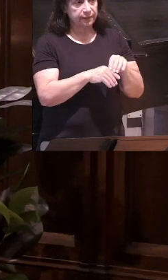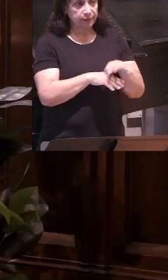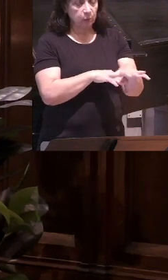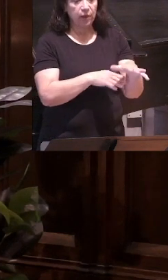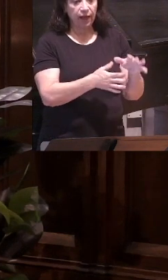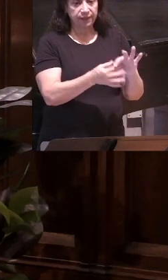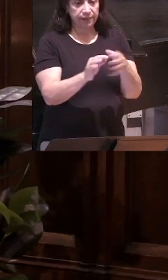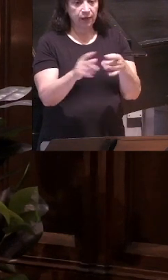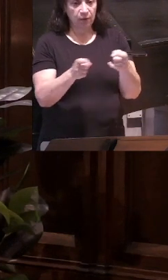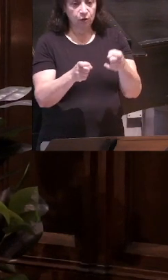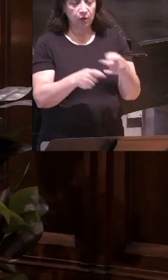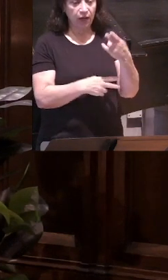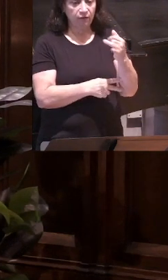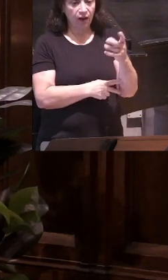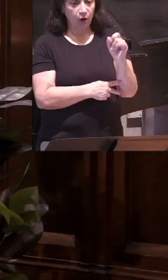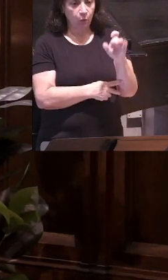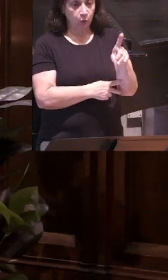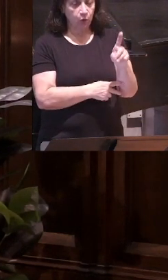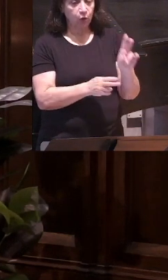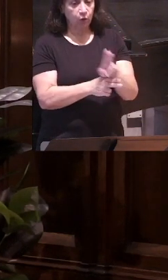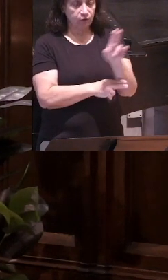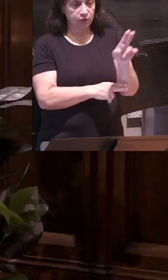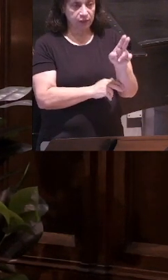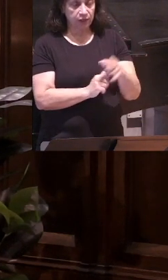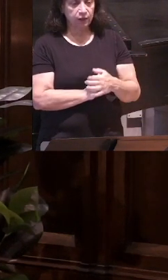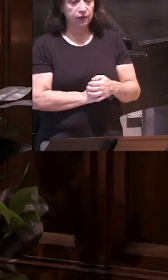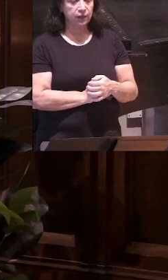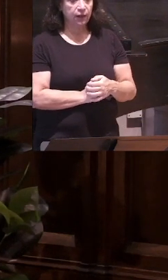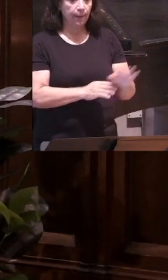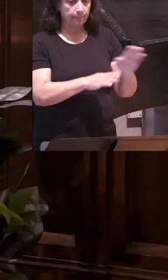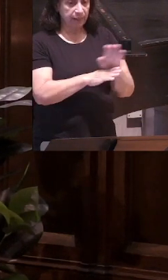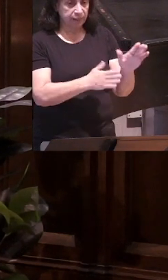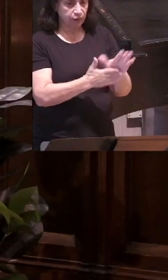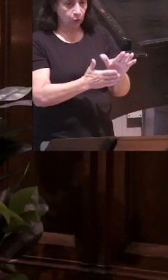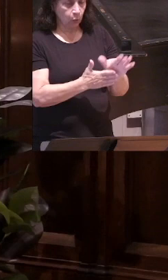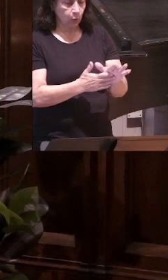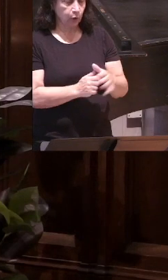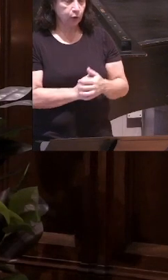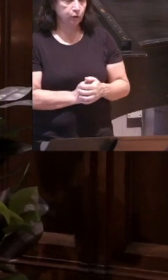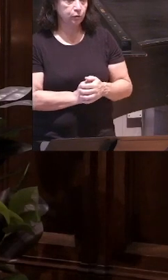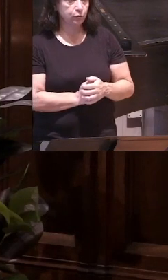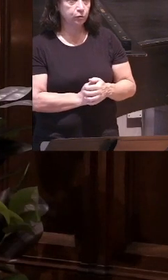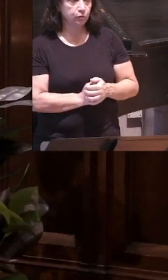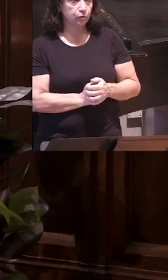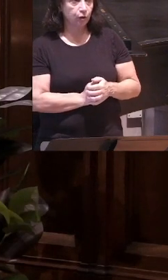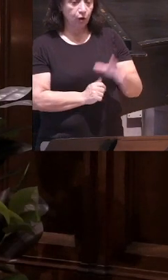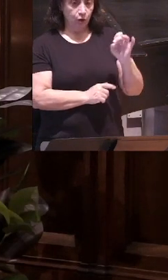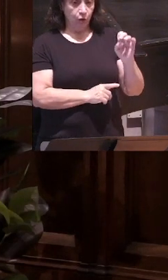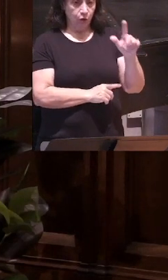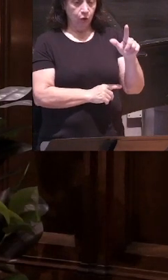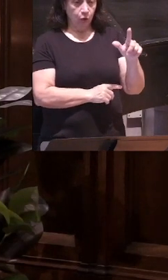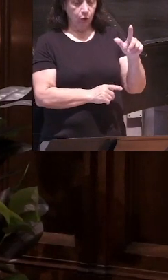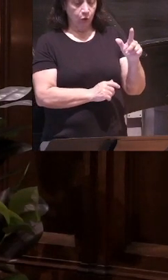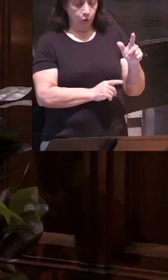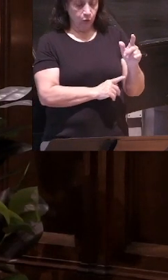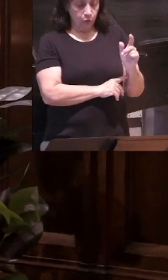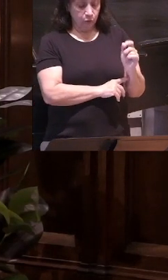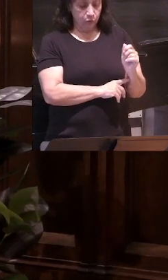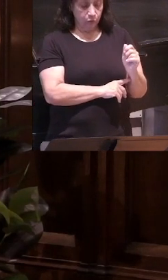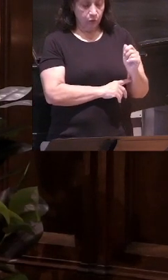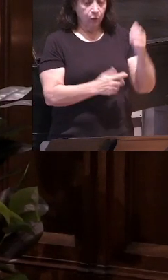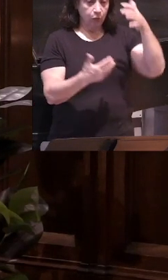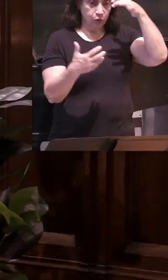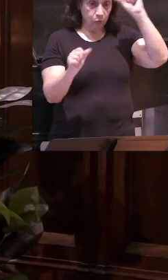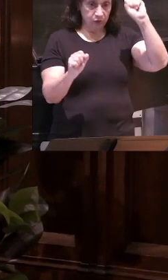Program at Howard University Business School. Earl was president